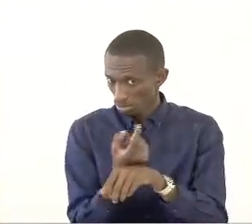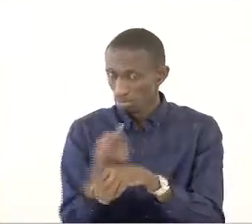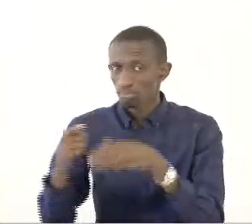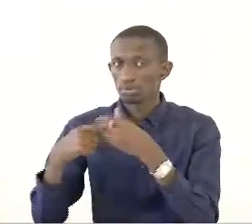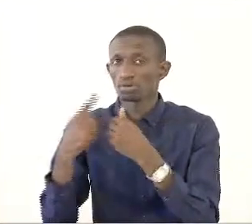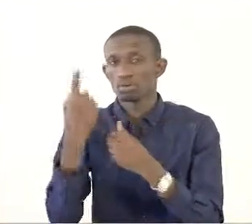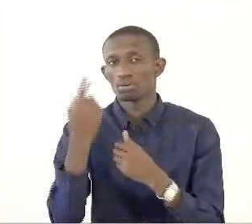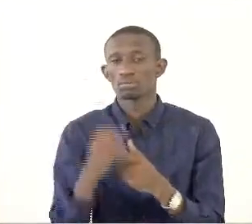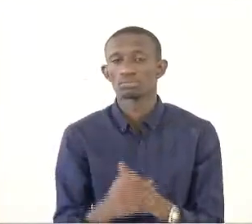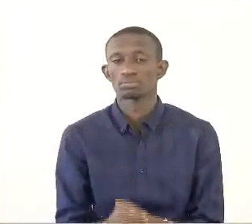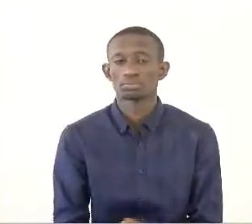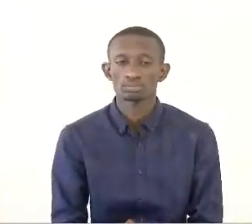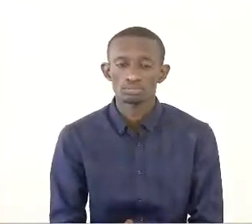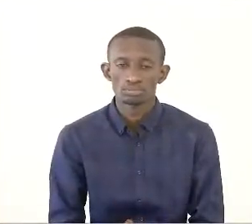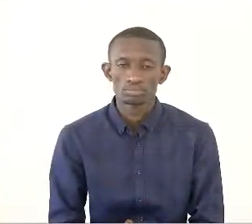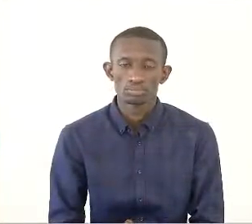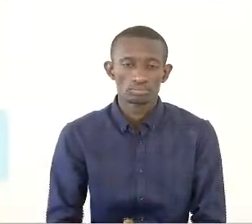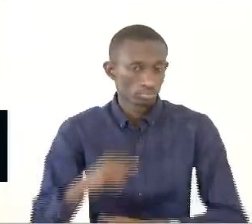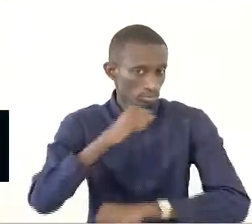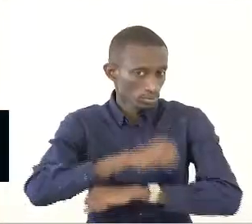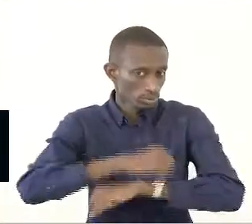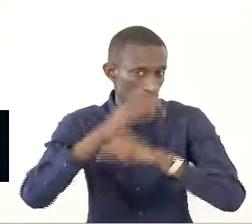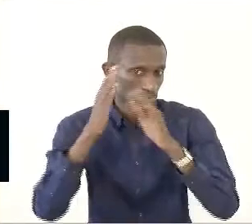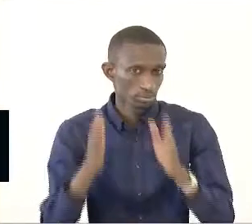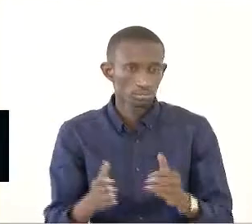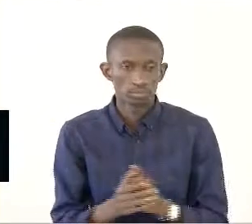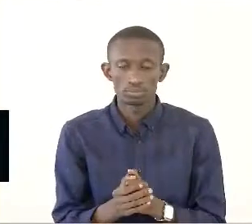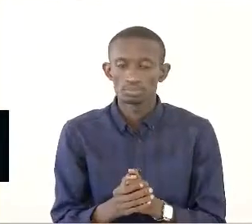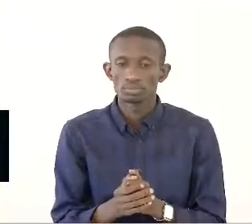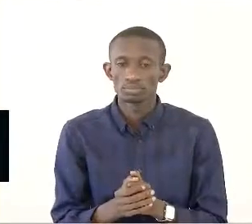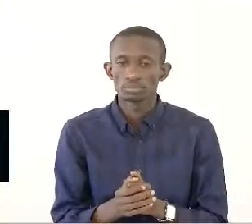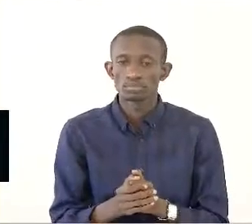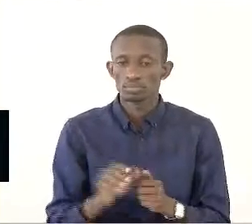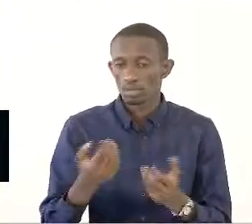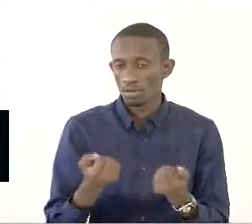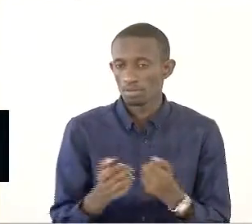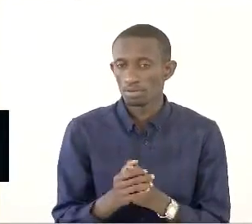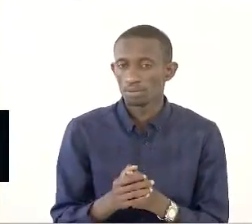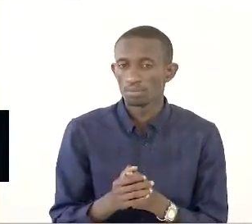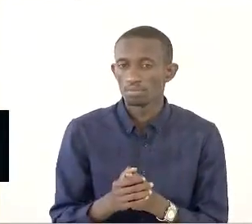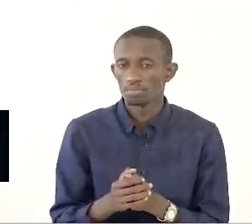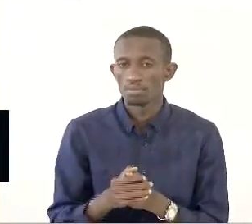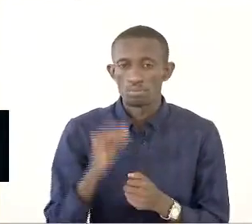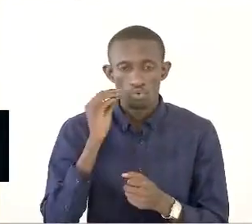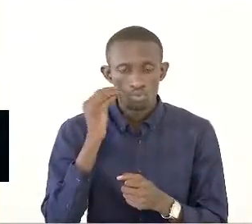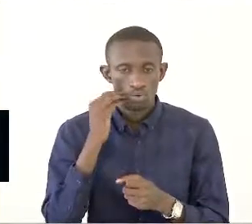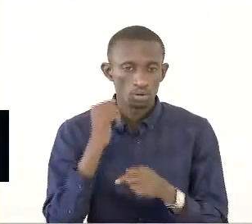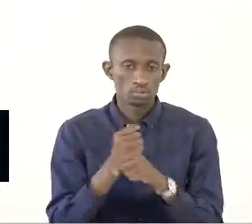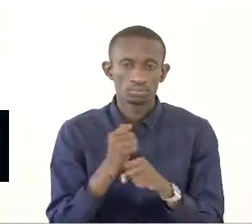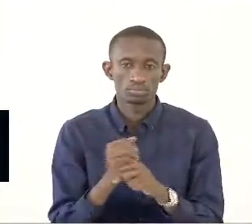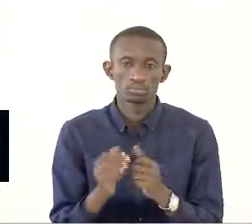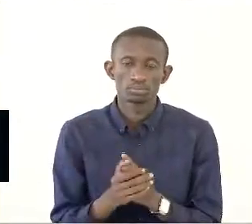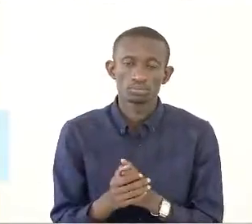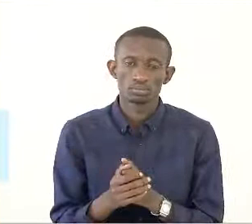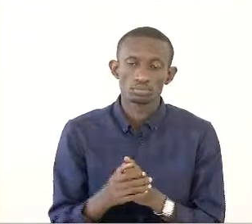minus 1. Then the students, let's have a quick homework here. So we have